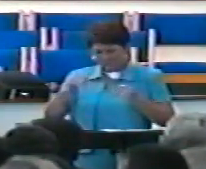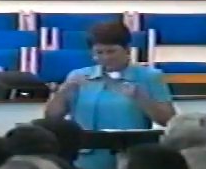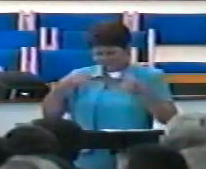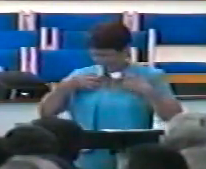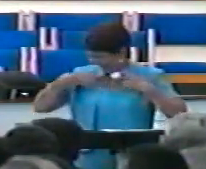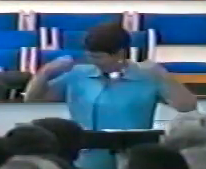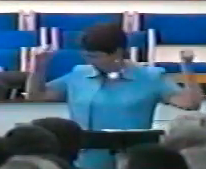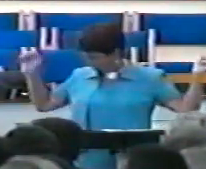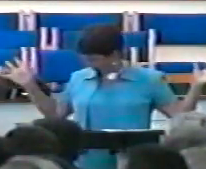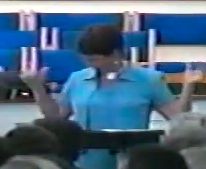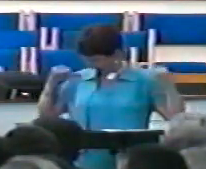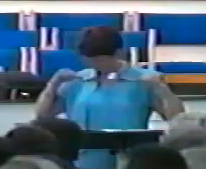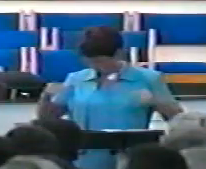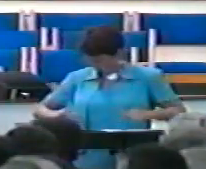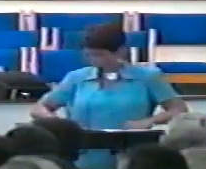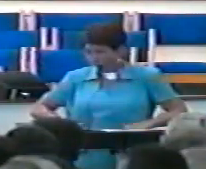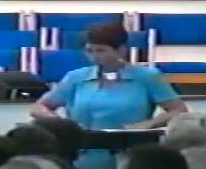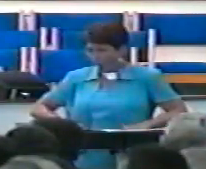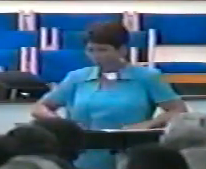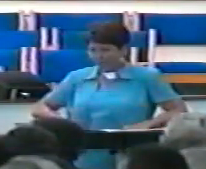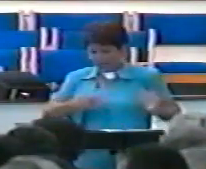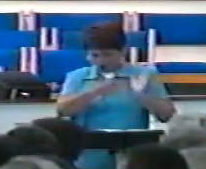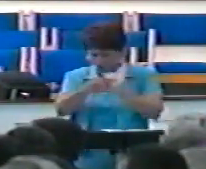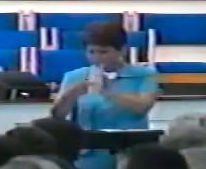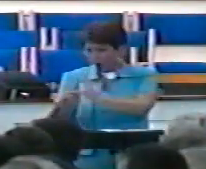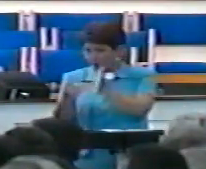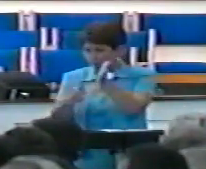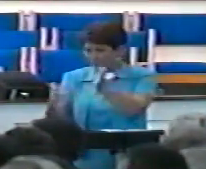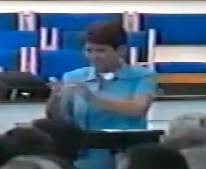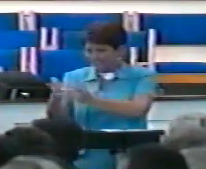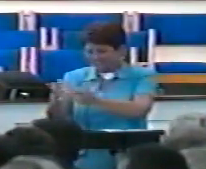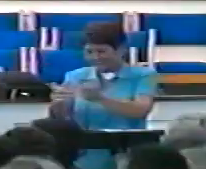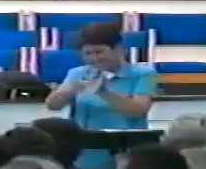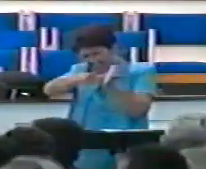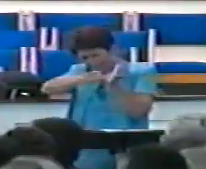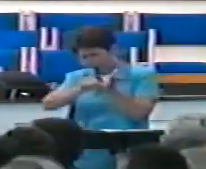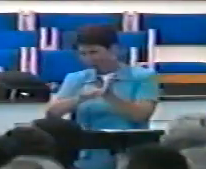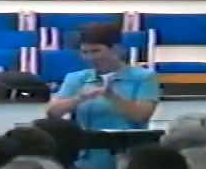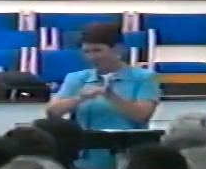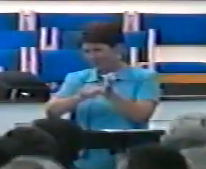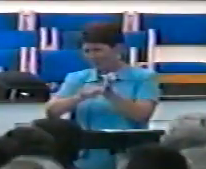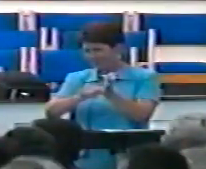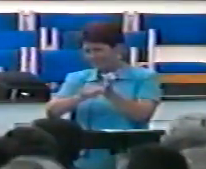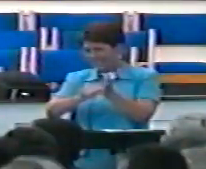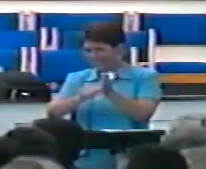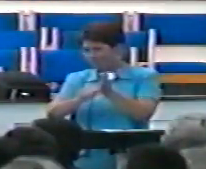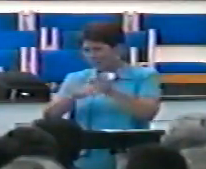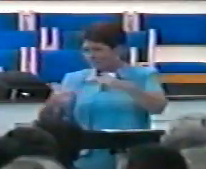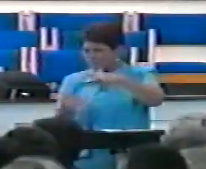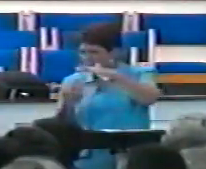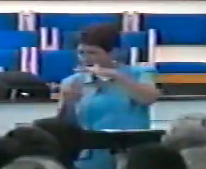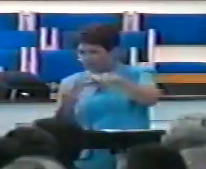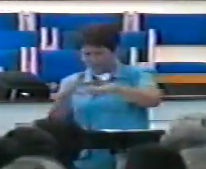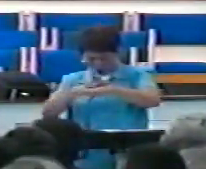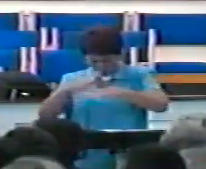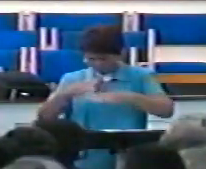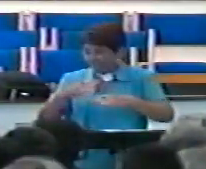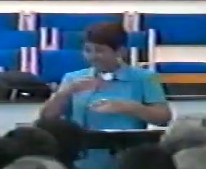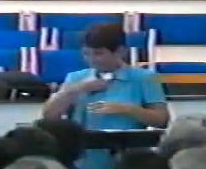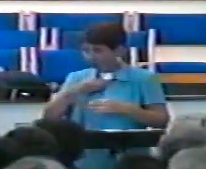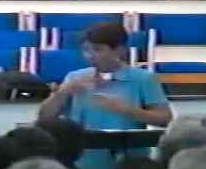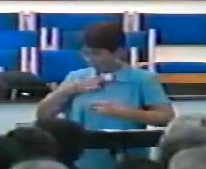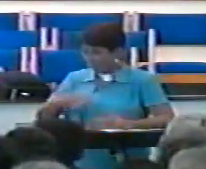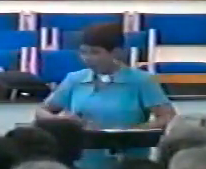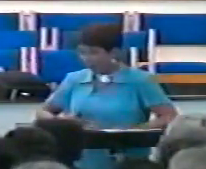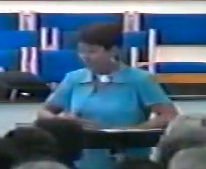and his forearms where he's had to go into the fire to rescue his own son. Not only does it say it's cast him into the fire, but notice